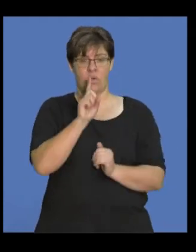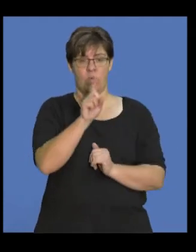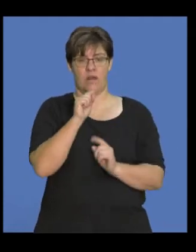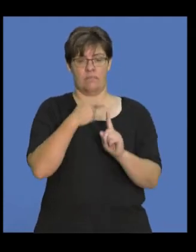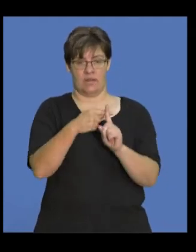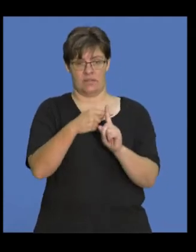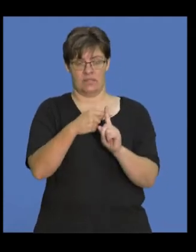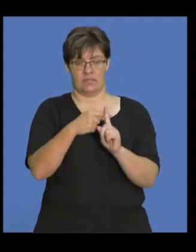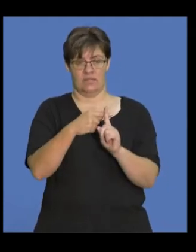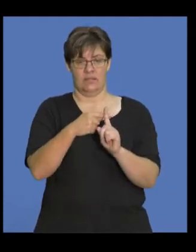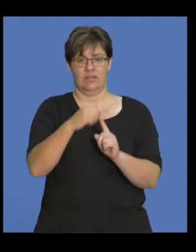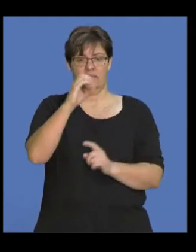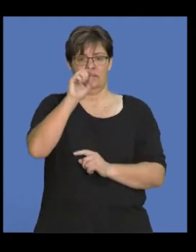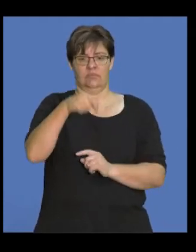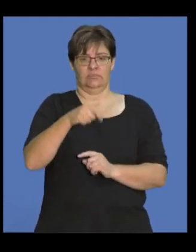1 plus